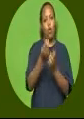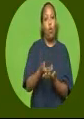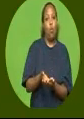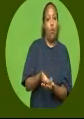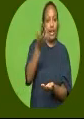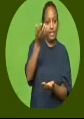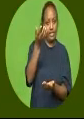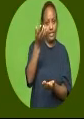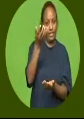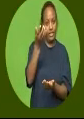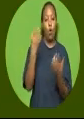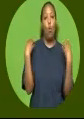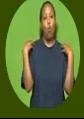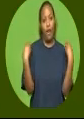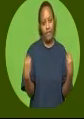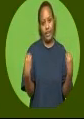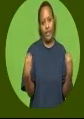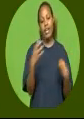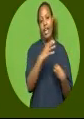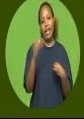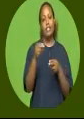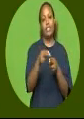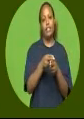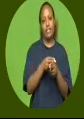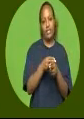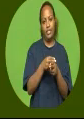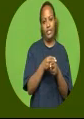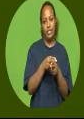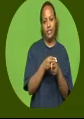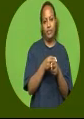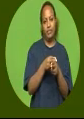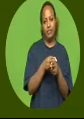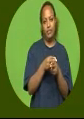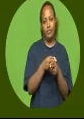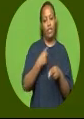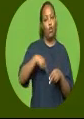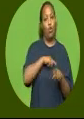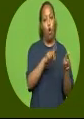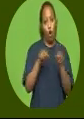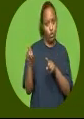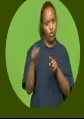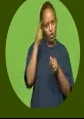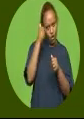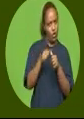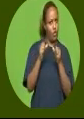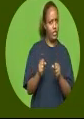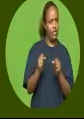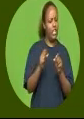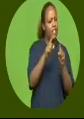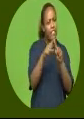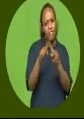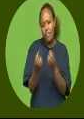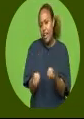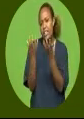scarcity. We also noted the various definitions share some general